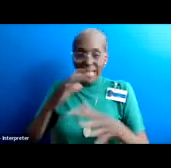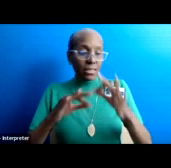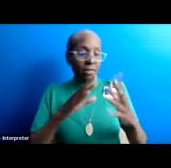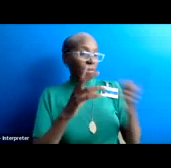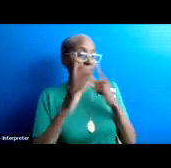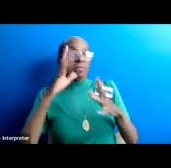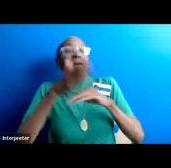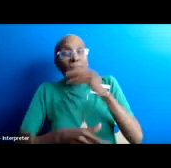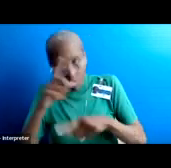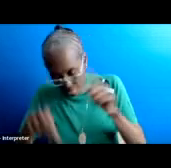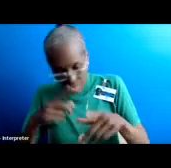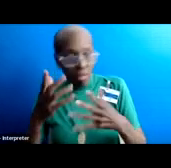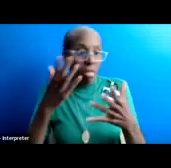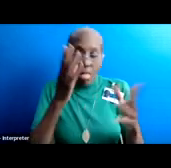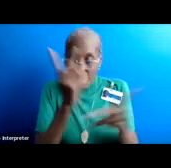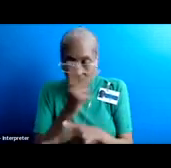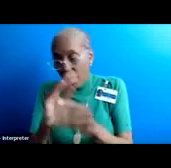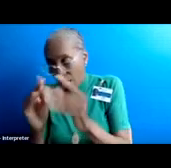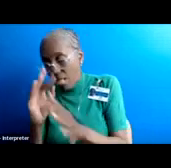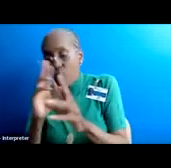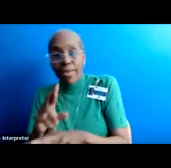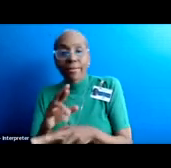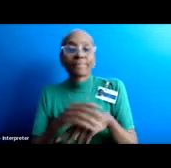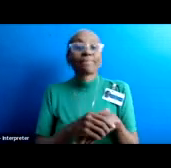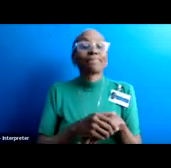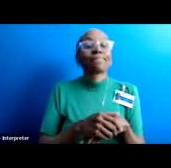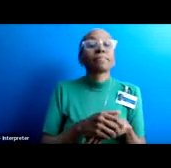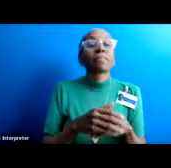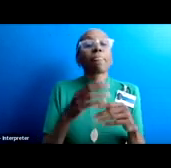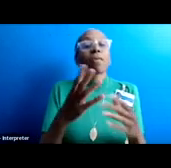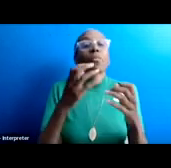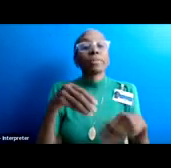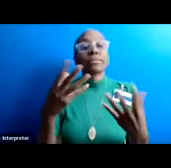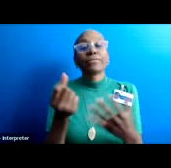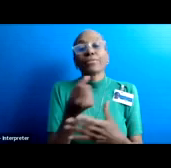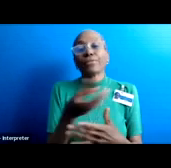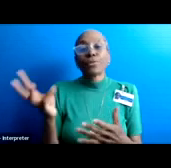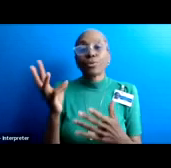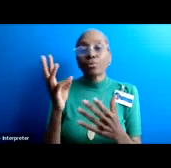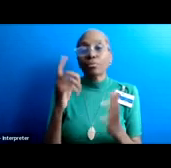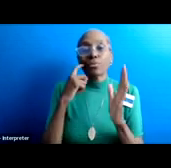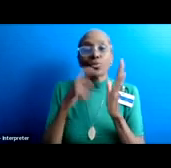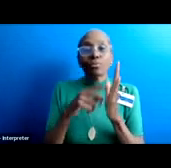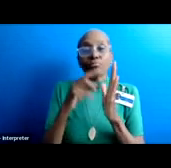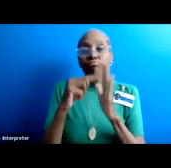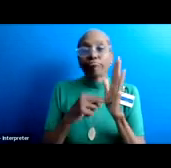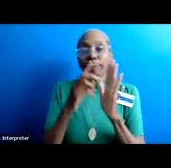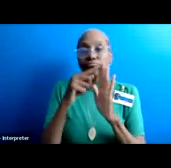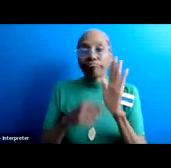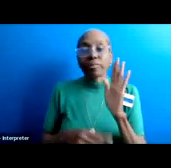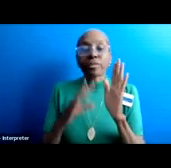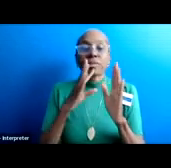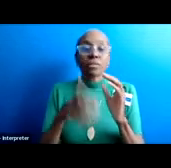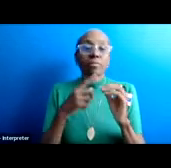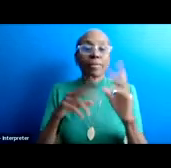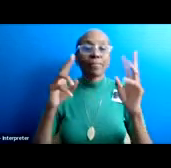reactive. So continuing on. So just wanted to give you a couple notes here. We're going to talk today